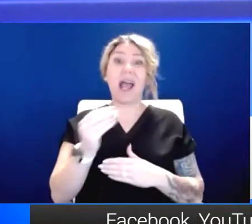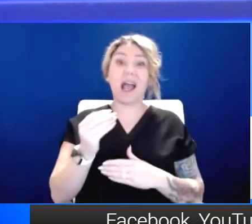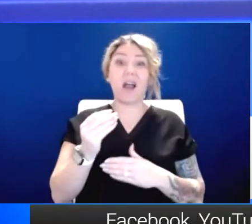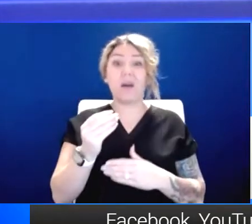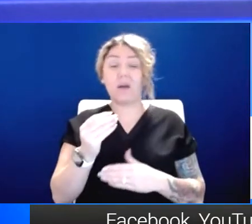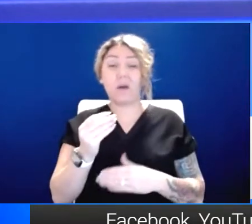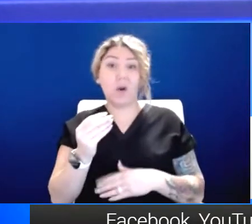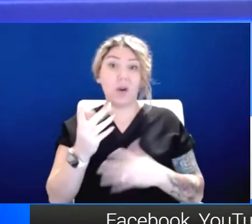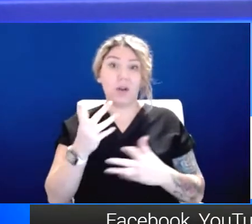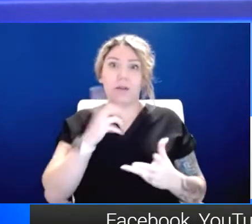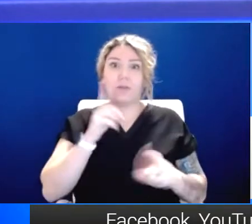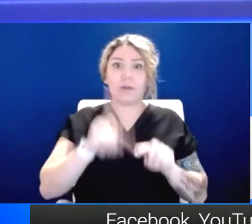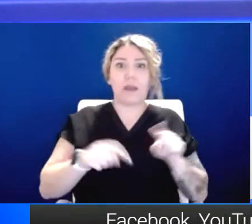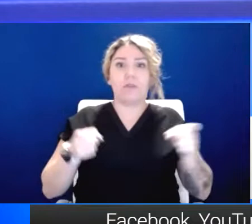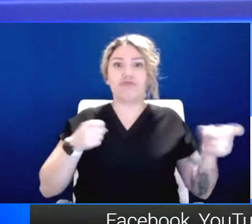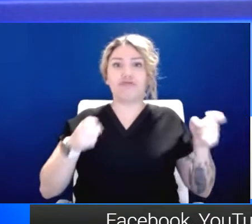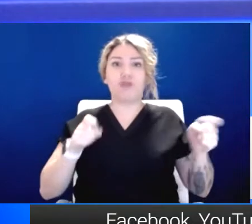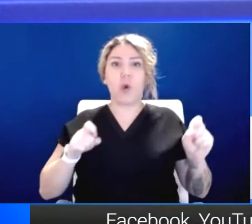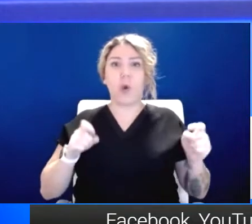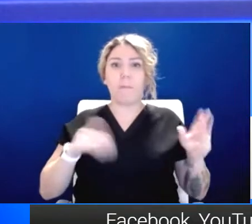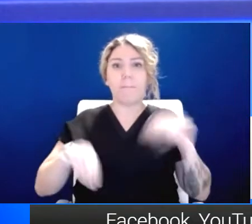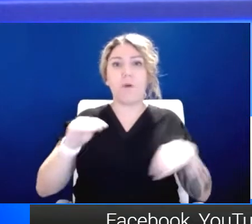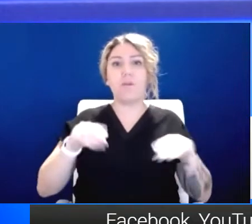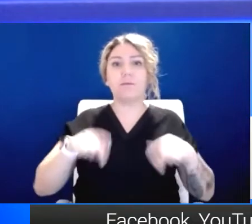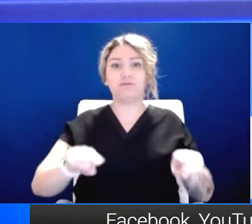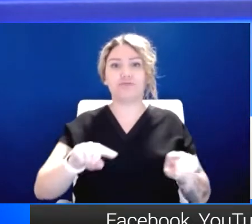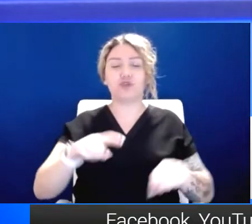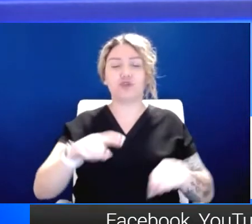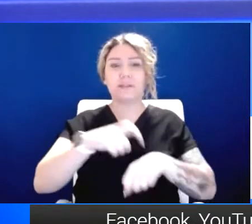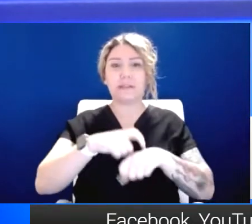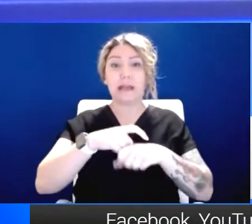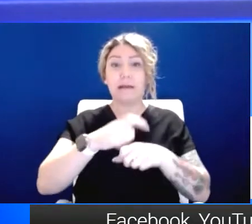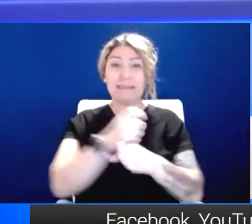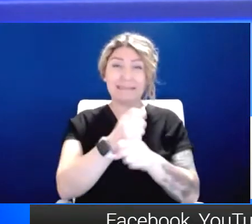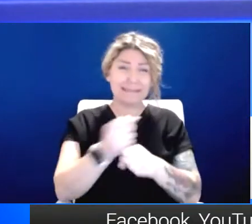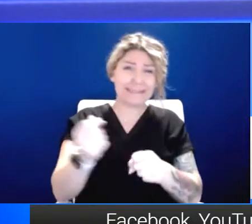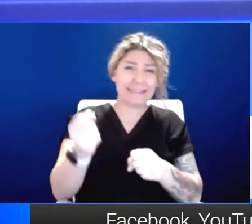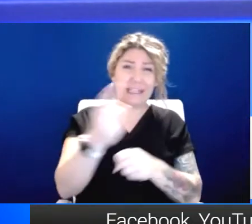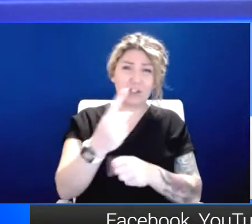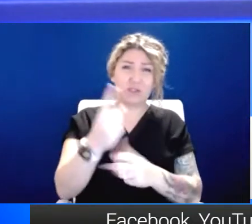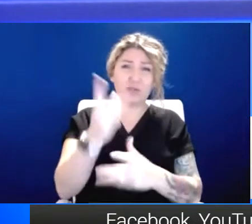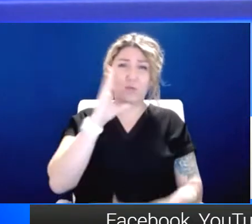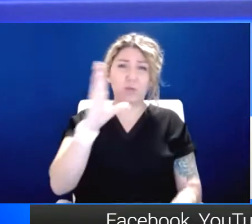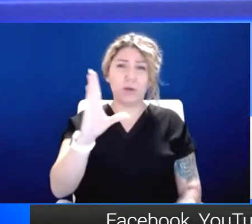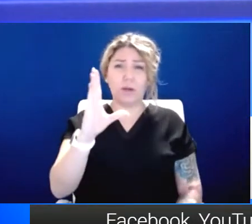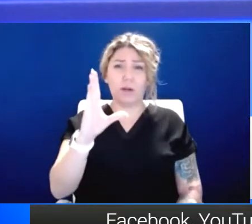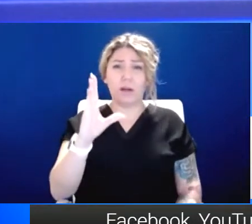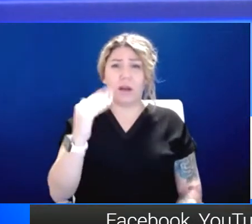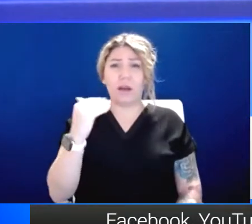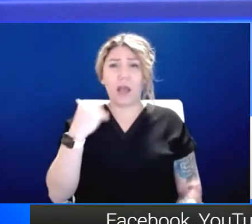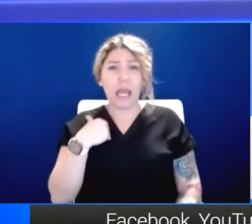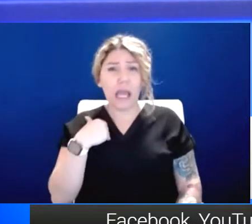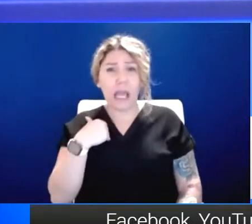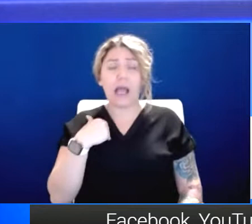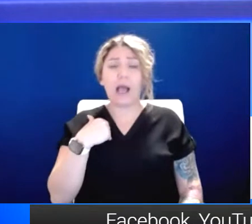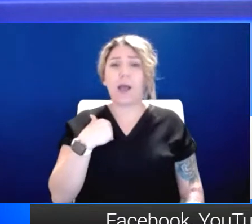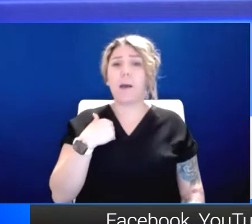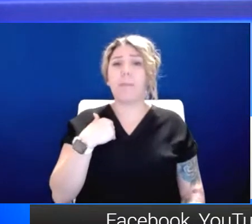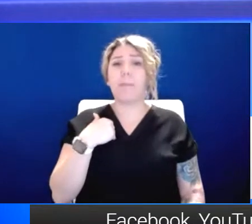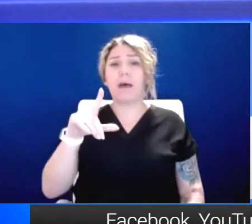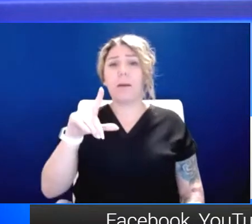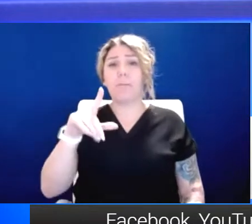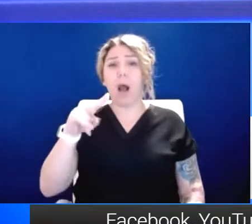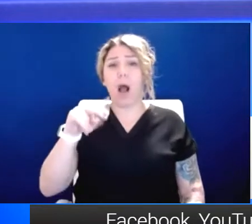movements during the day. In the next year or so, we are going to have pumps, levodopa pumps that would be